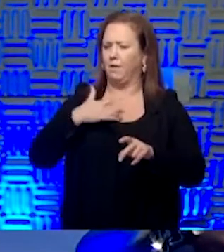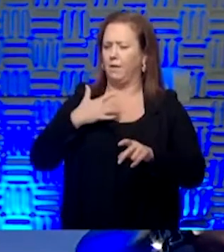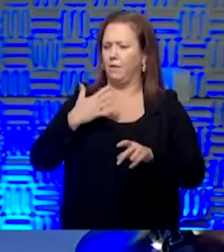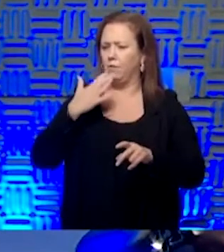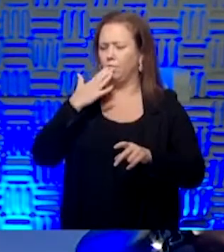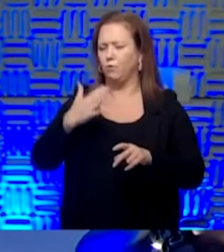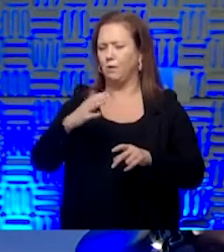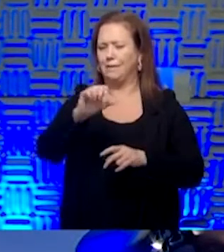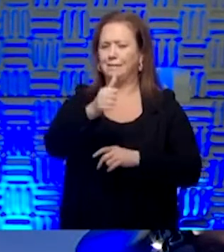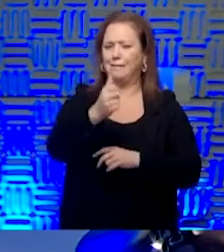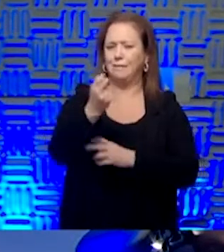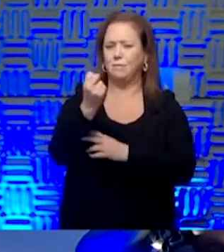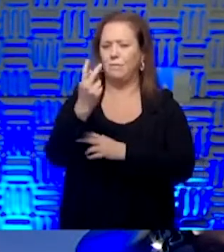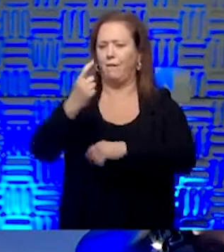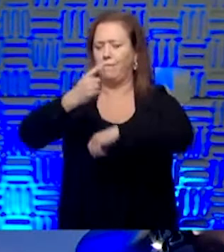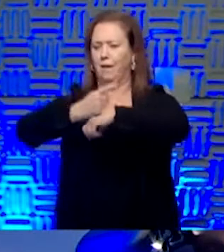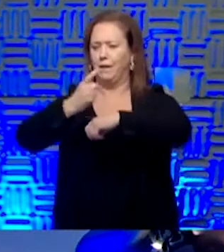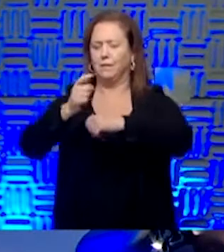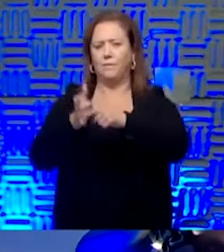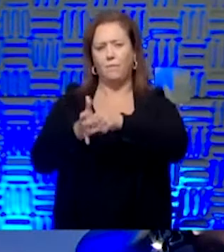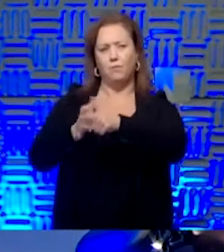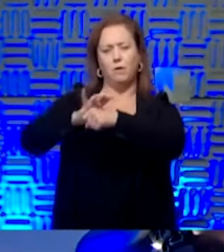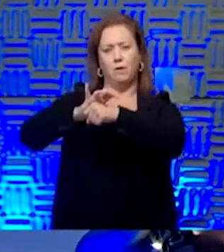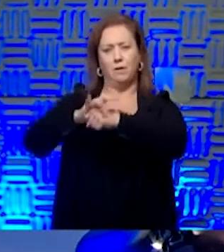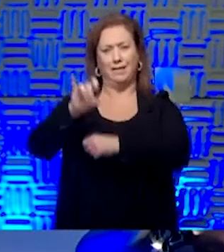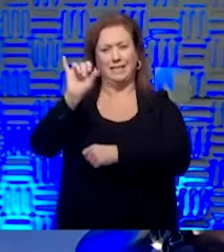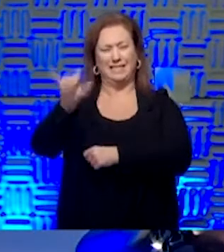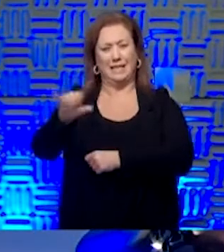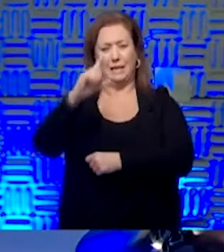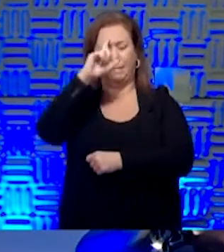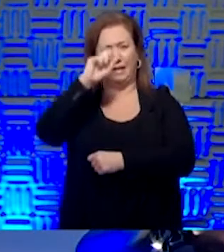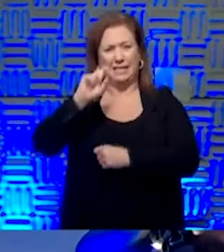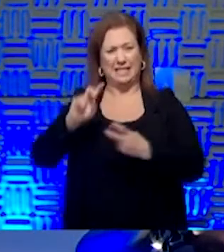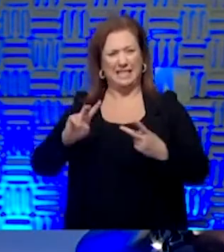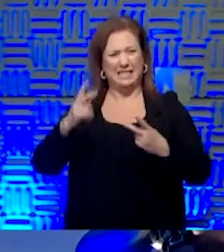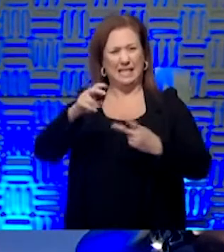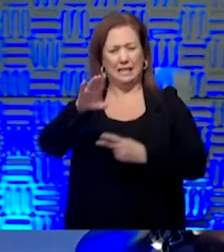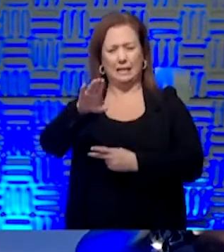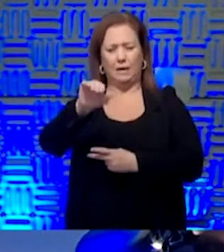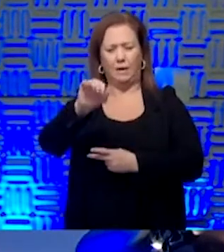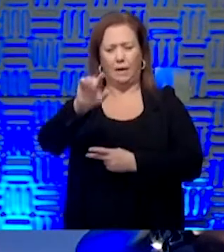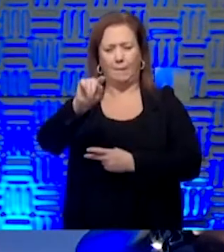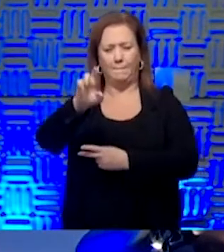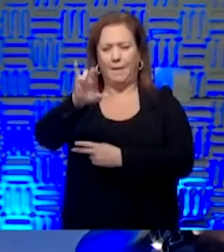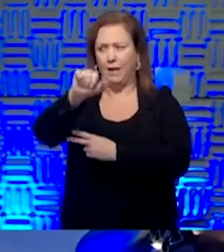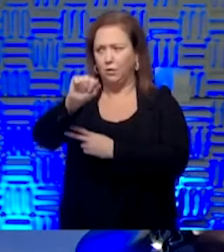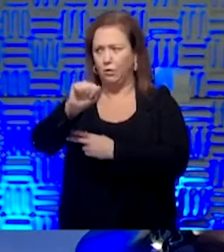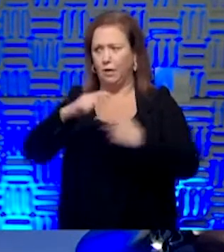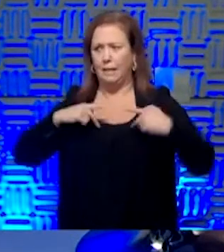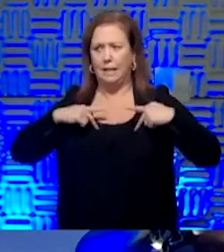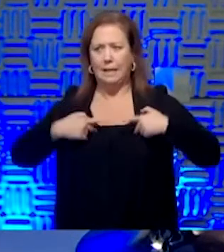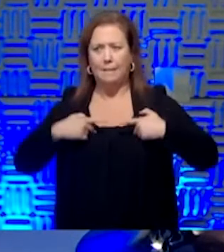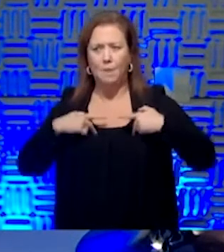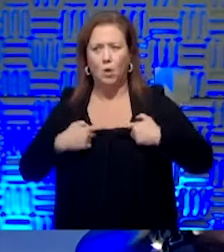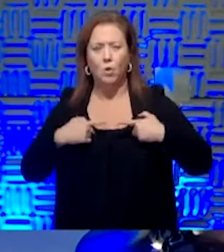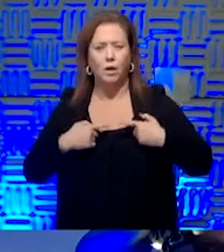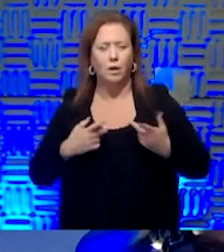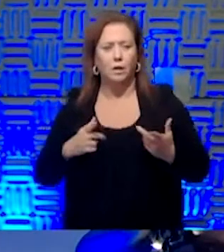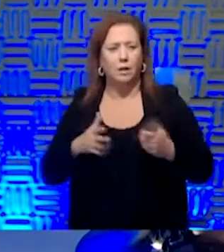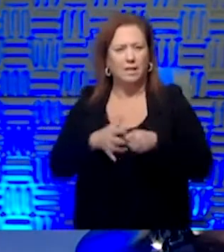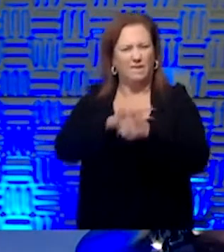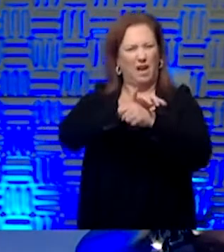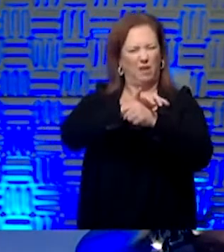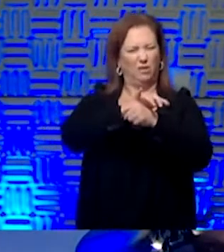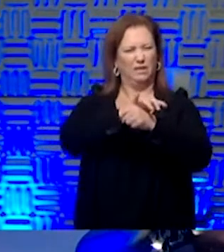10, 12 days from coronavirus, is that due to a secondary bacterial pneumonia due to the